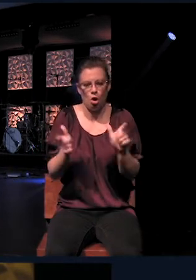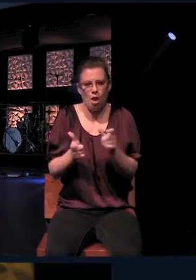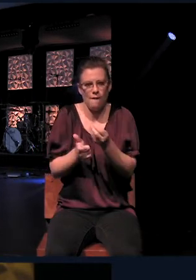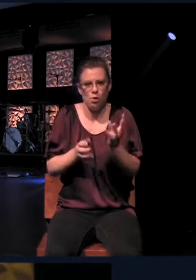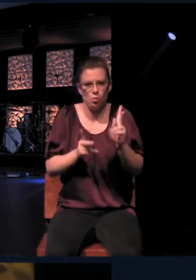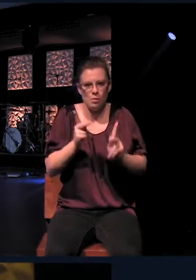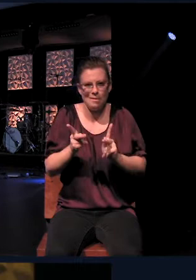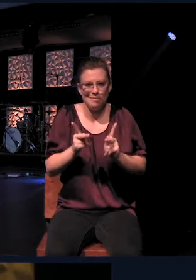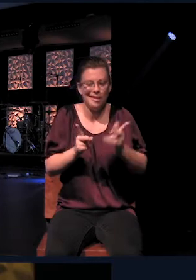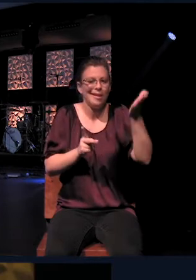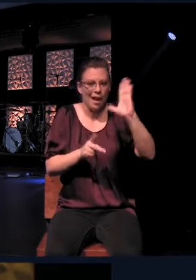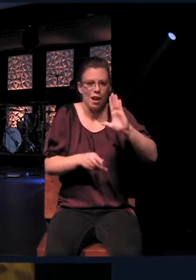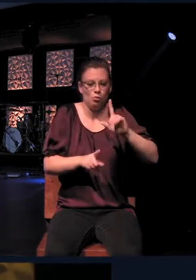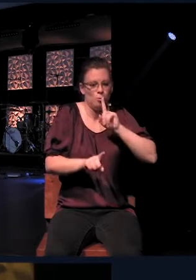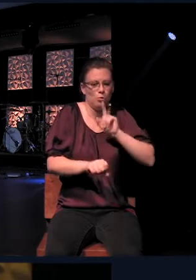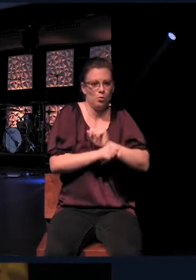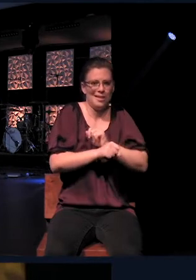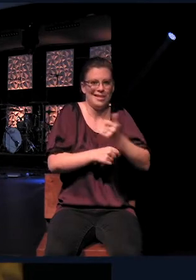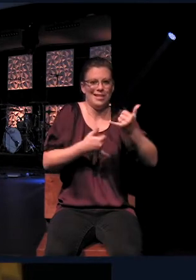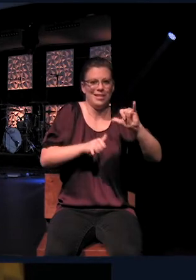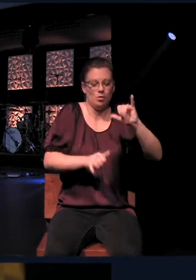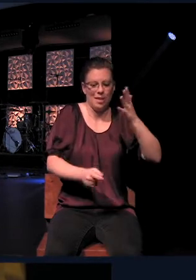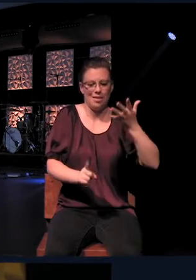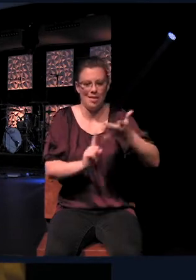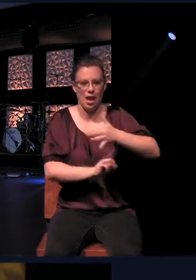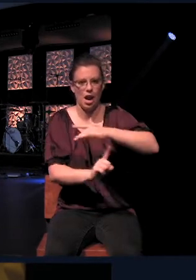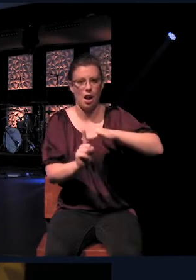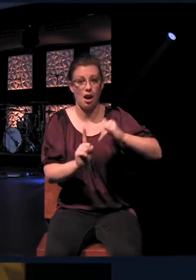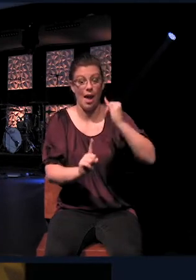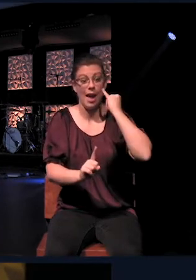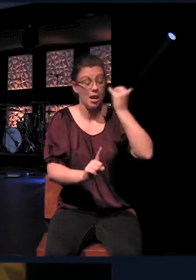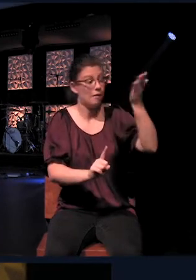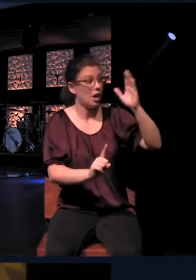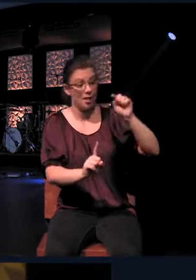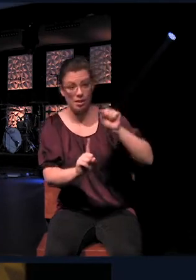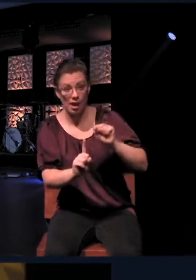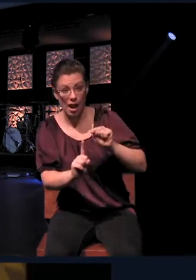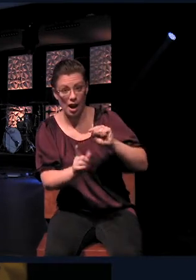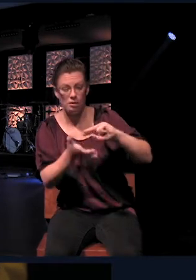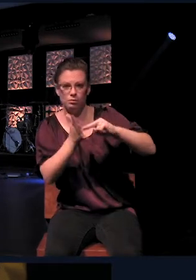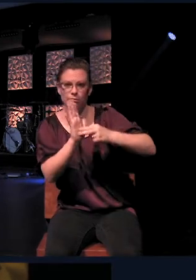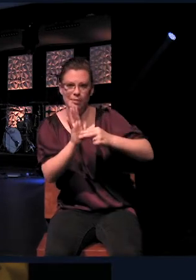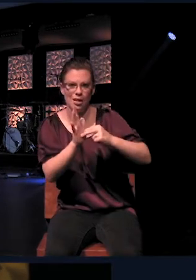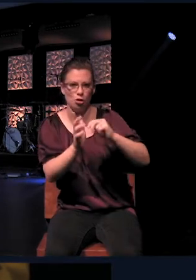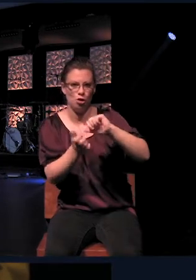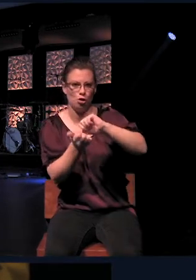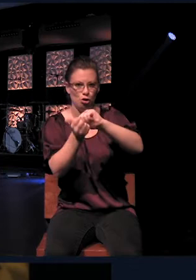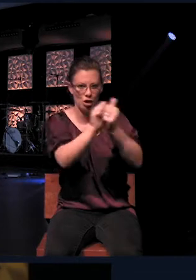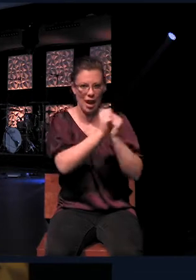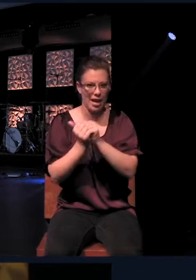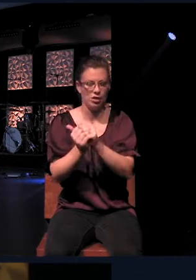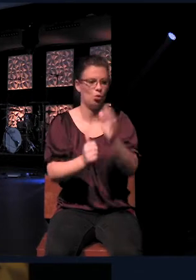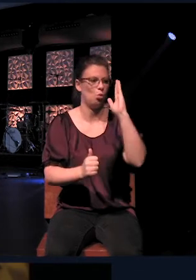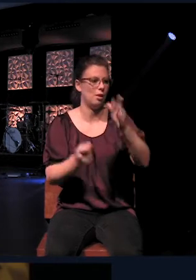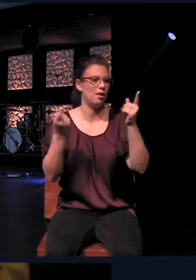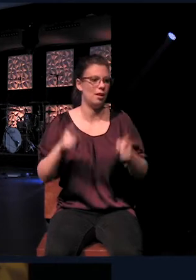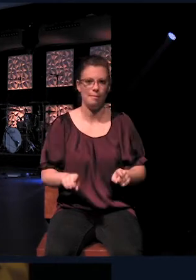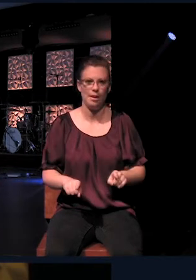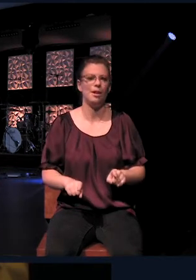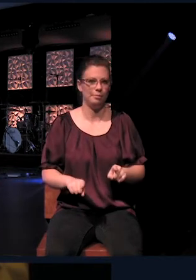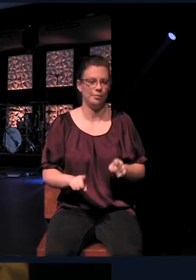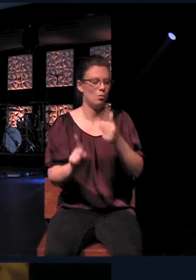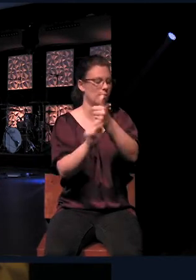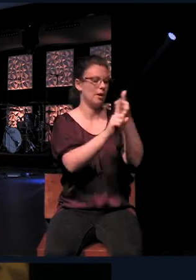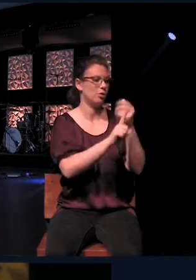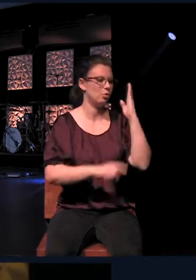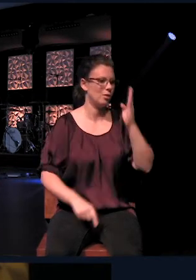presence is there and I'm aware of it, things change. Things change in me, things change in the people around us. So it's so good to gather and